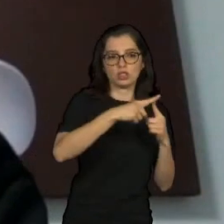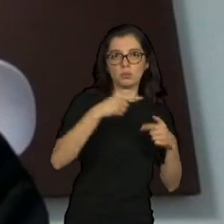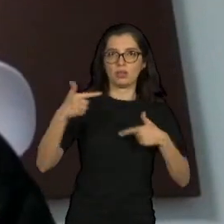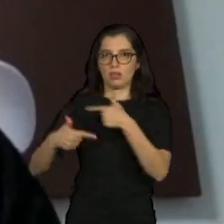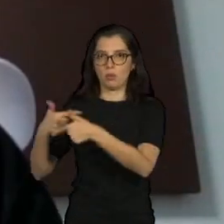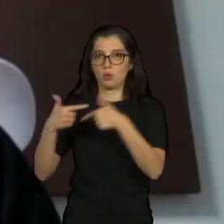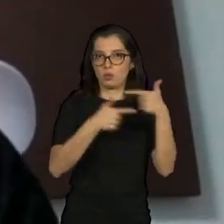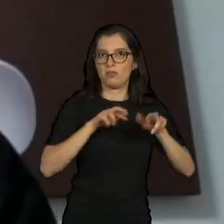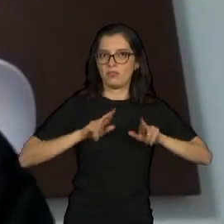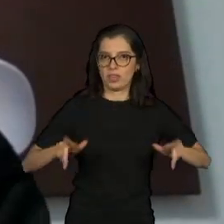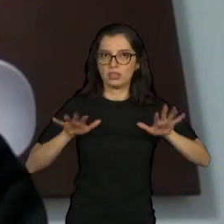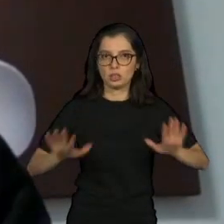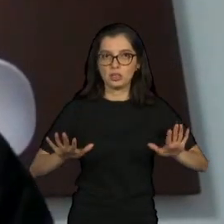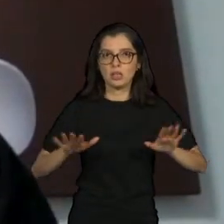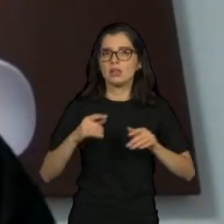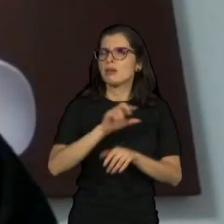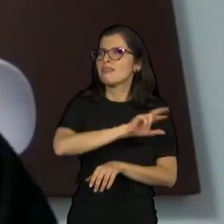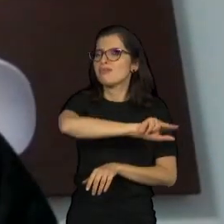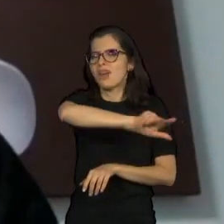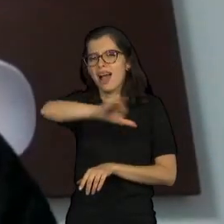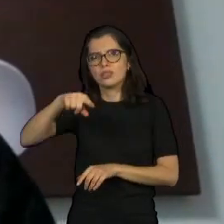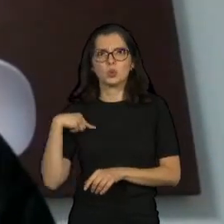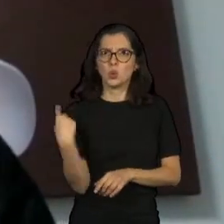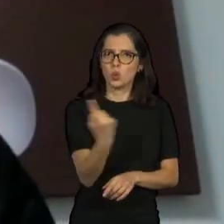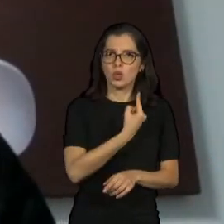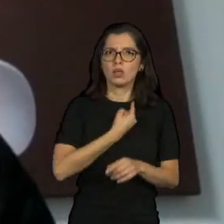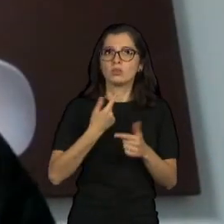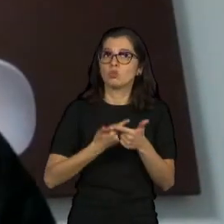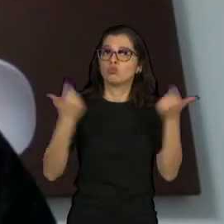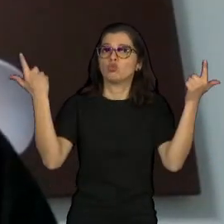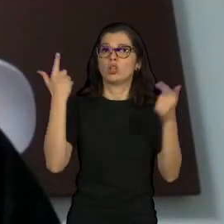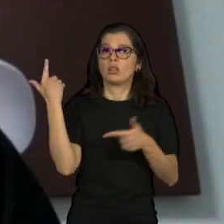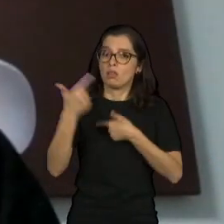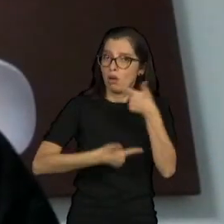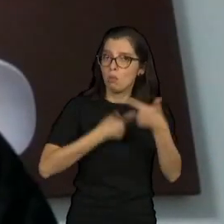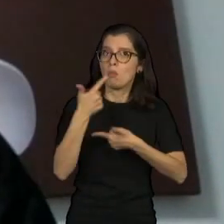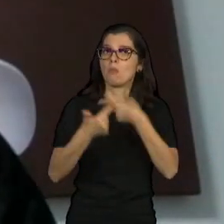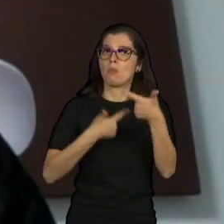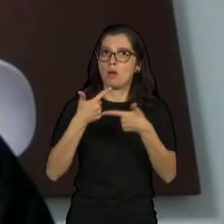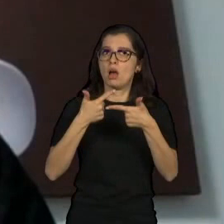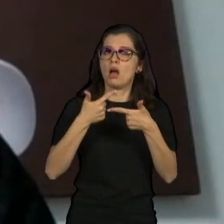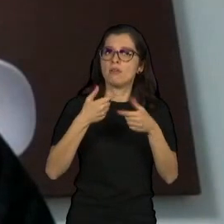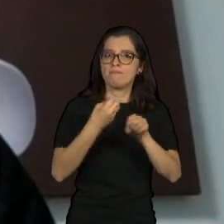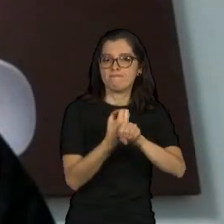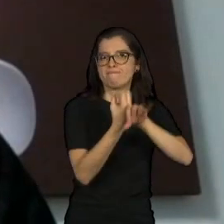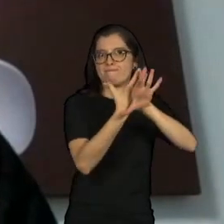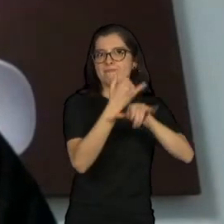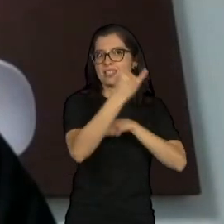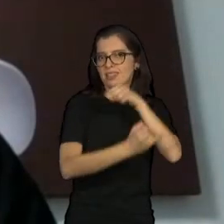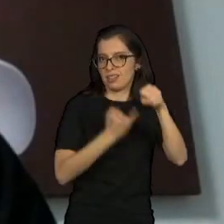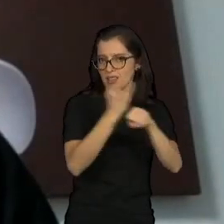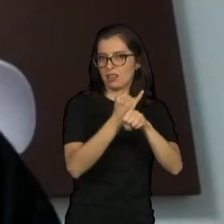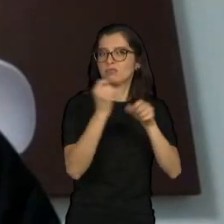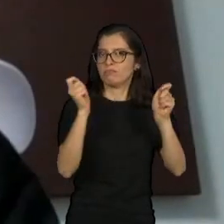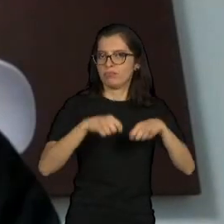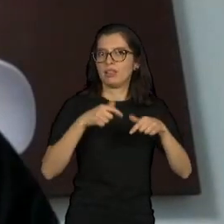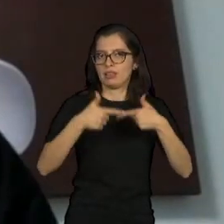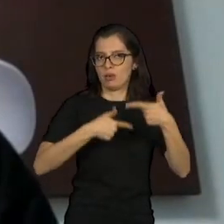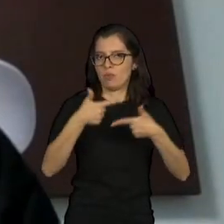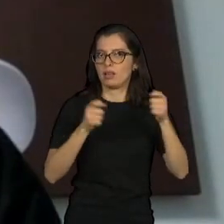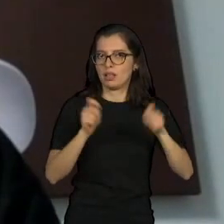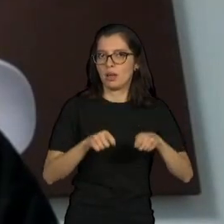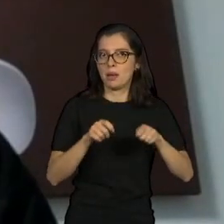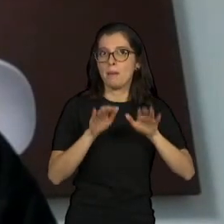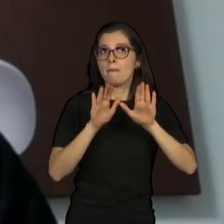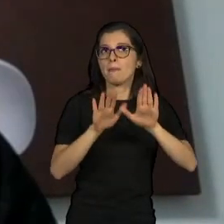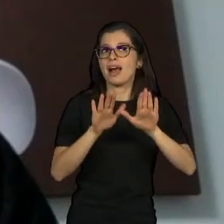of labor. Many of us are actually quite fortunate, you know, that we can work remotely,